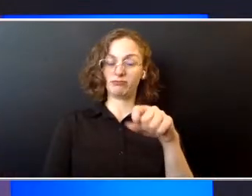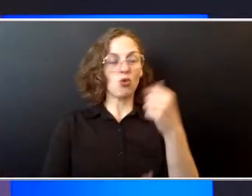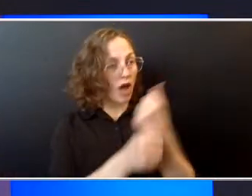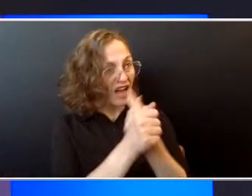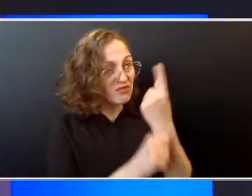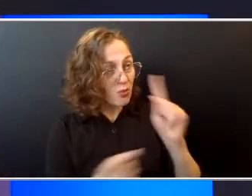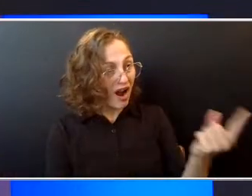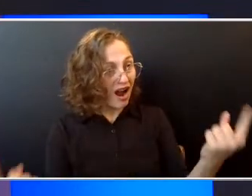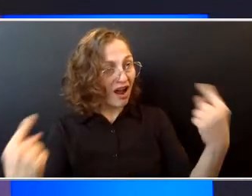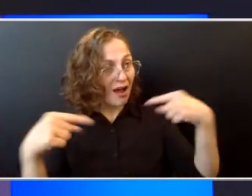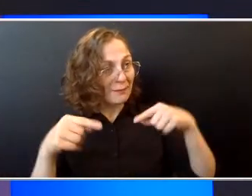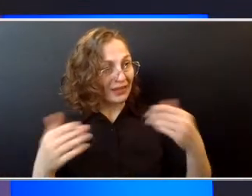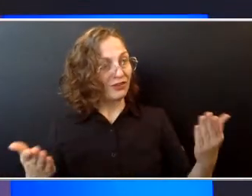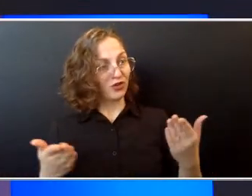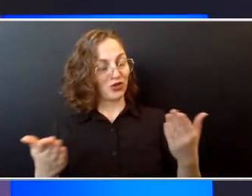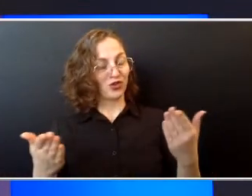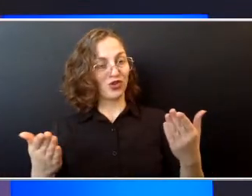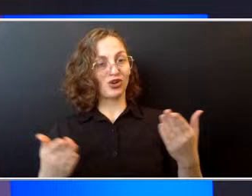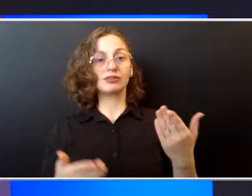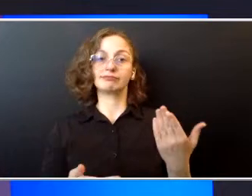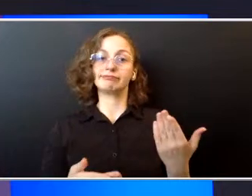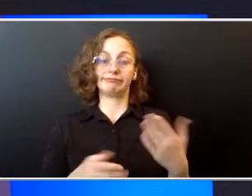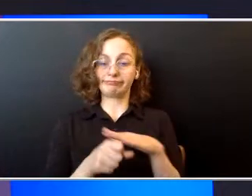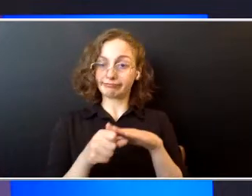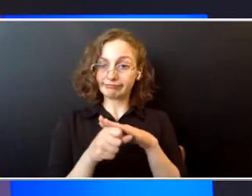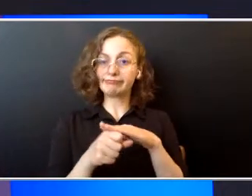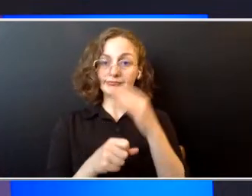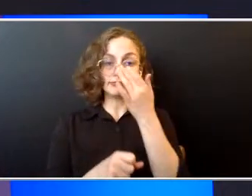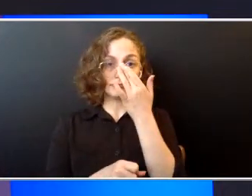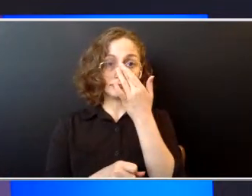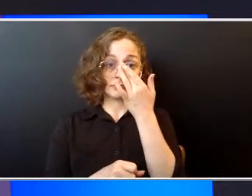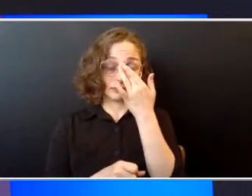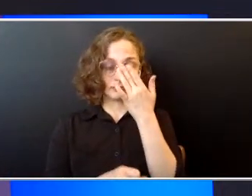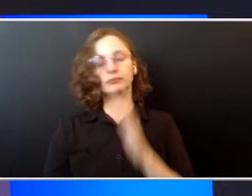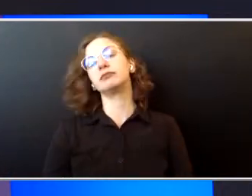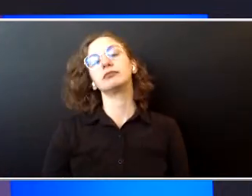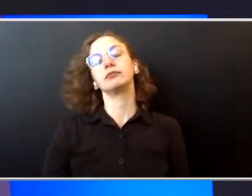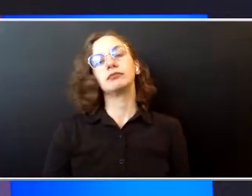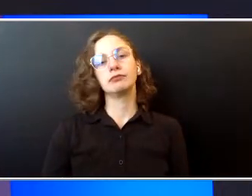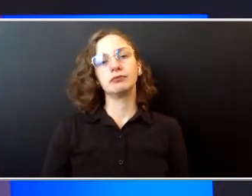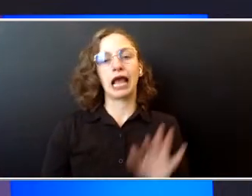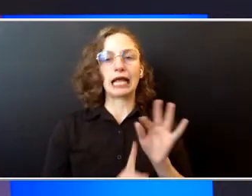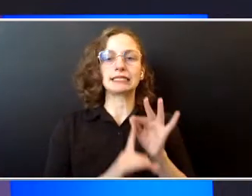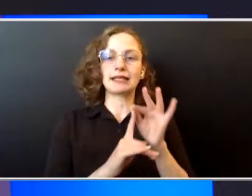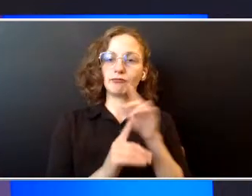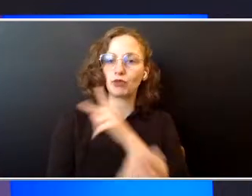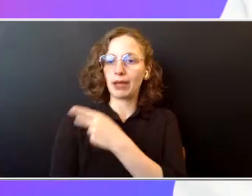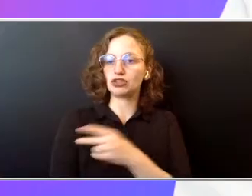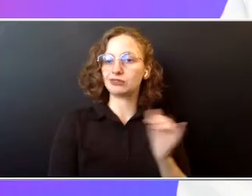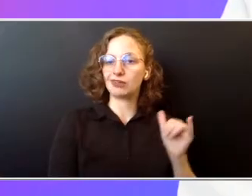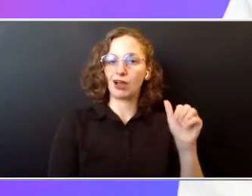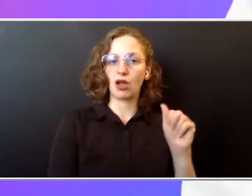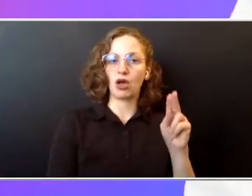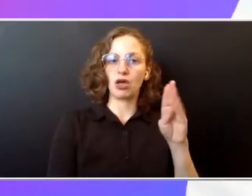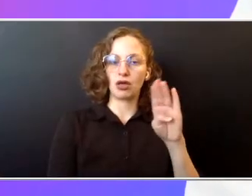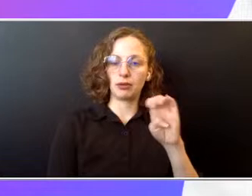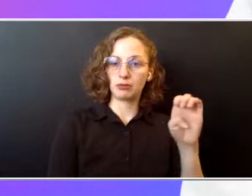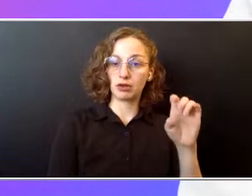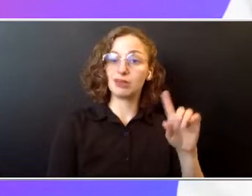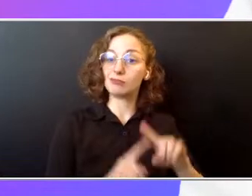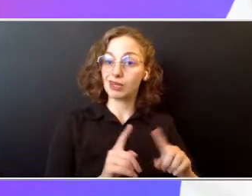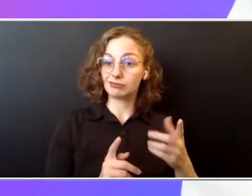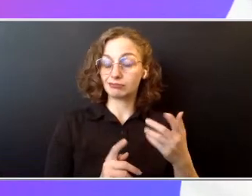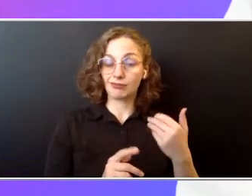this. Well, just locally here. Yeah. I mean, except for patients like Aubrey, but we have patients from western Kansas and so